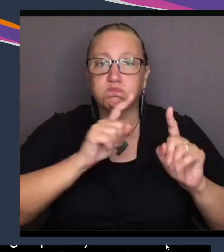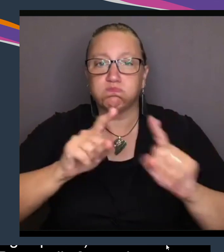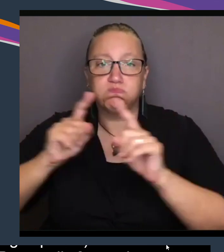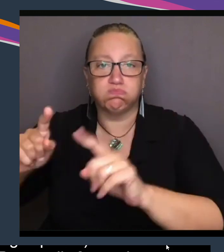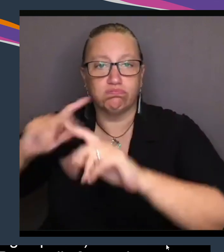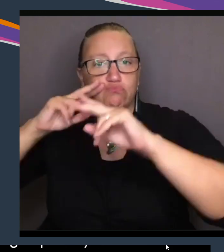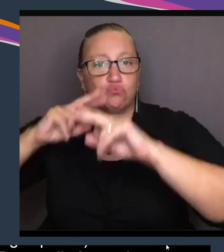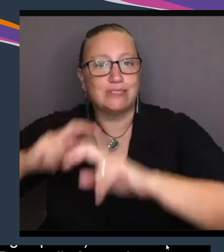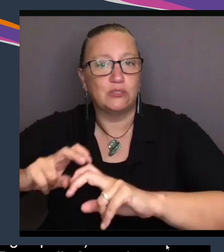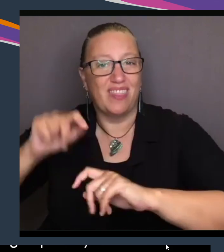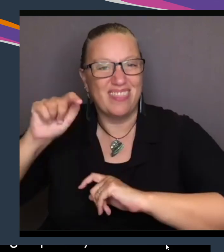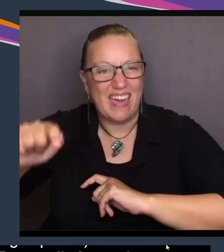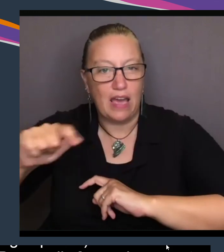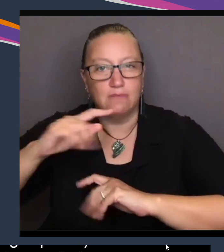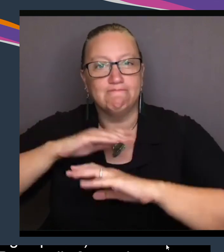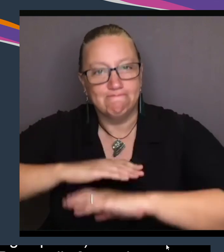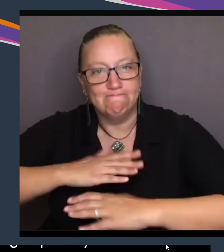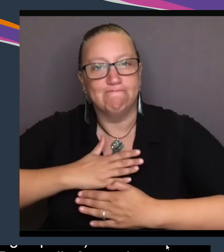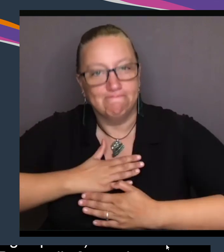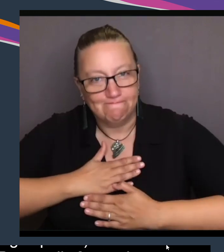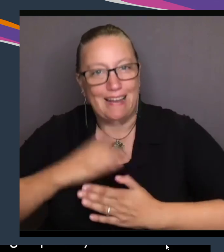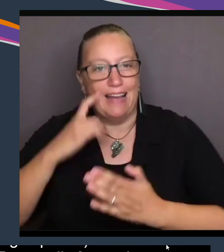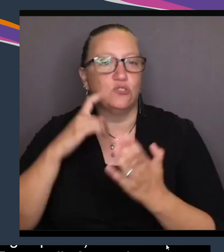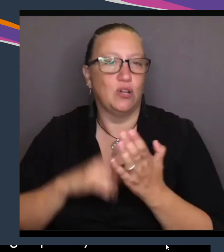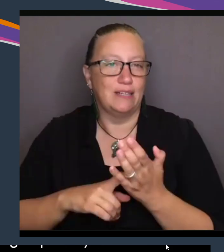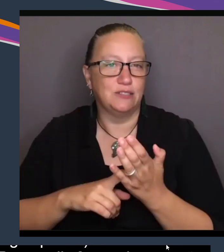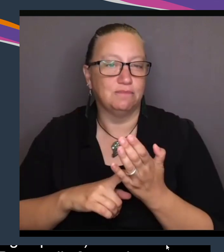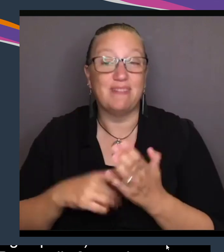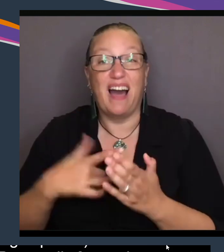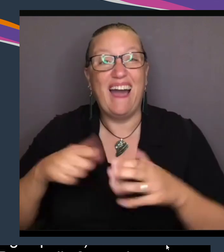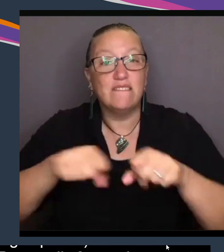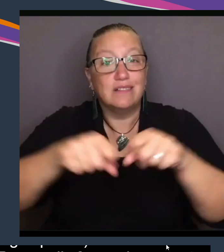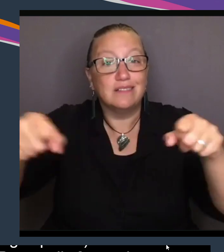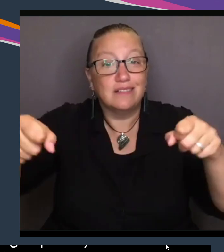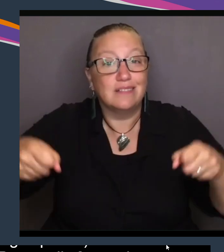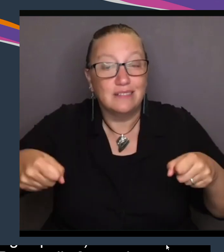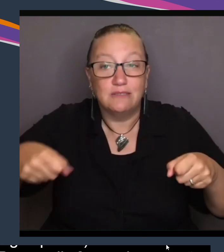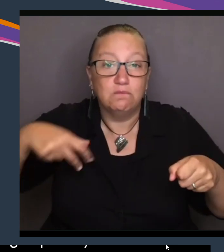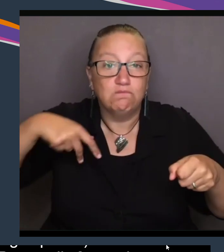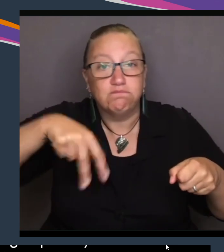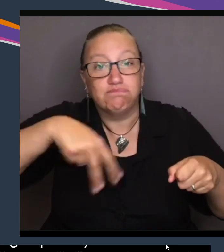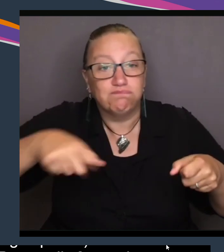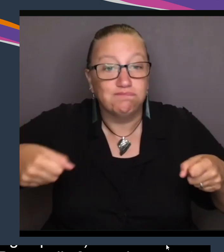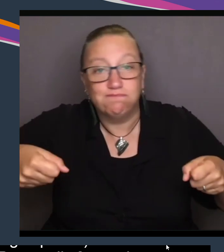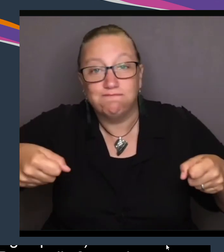to. So, as you see, I have the walker, which,